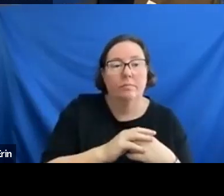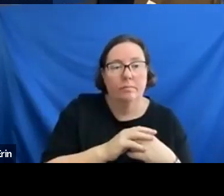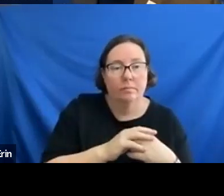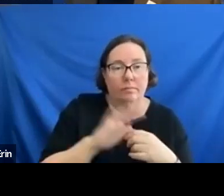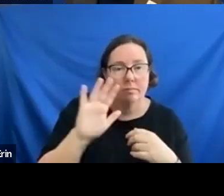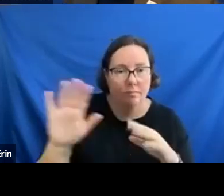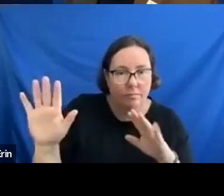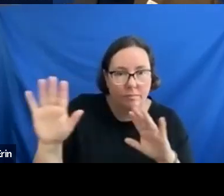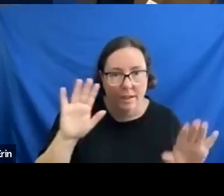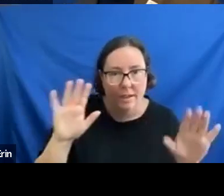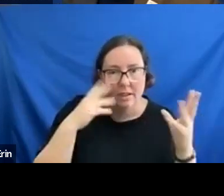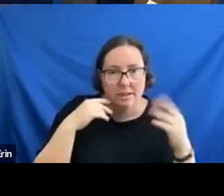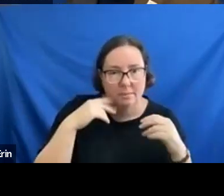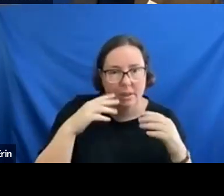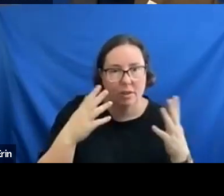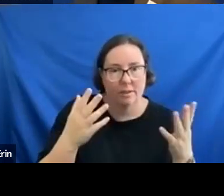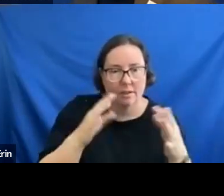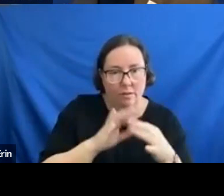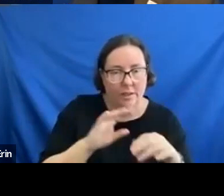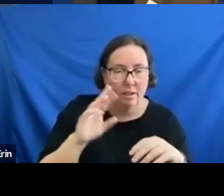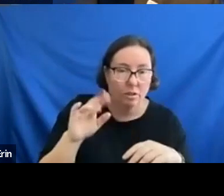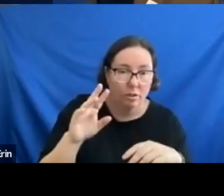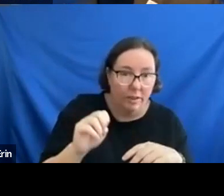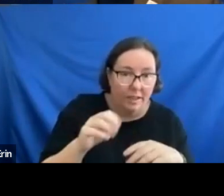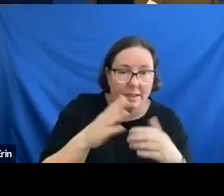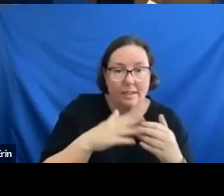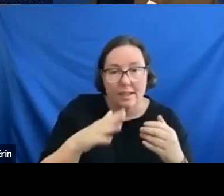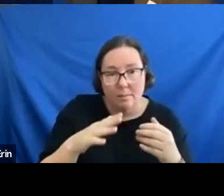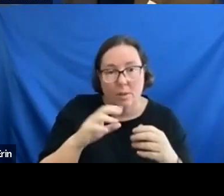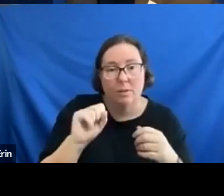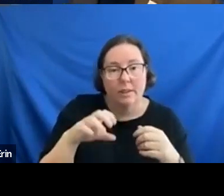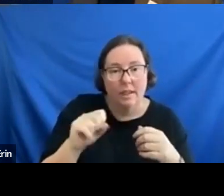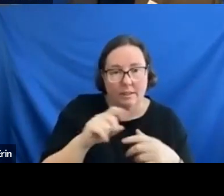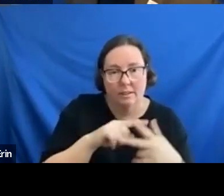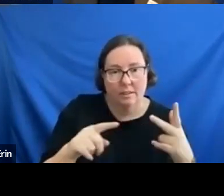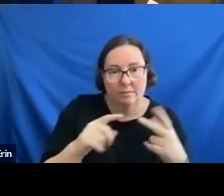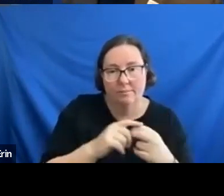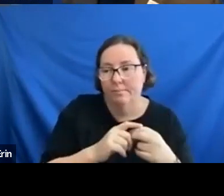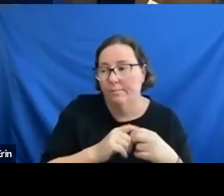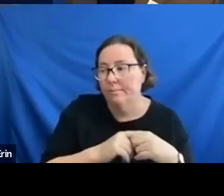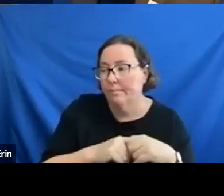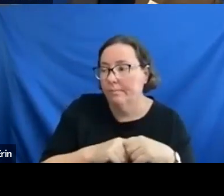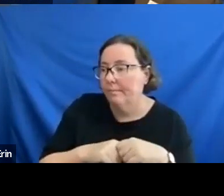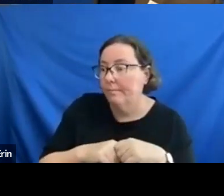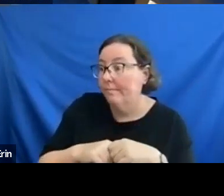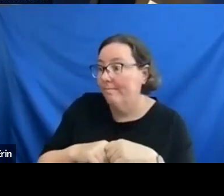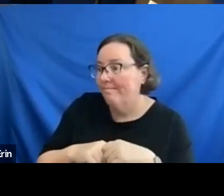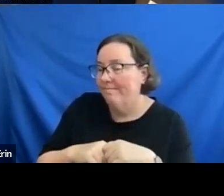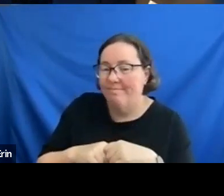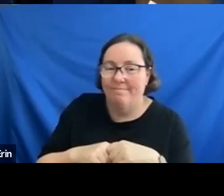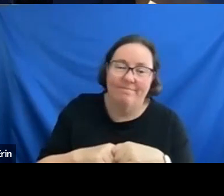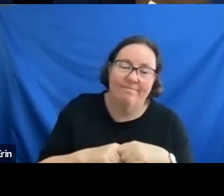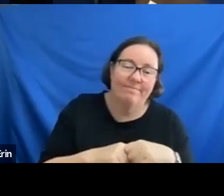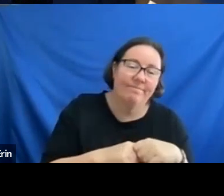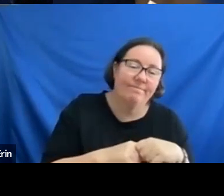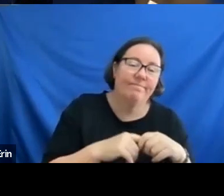their experiences on the basis of their race, neighborhood, and socioeconomic status. Thank you. Thank you. Was there, before